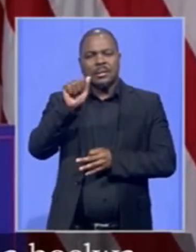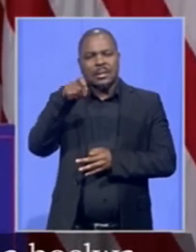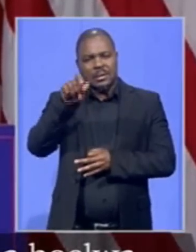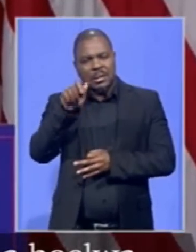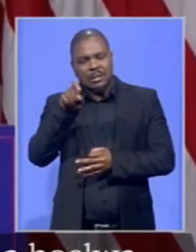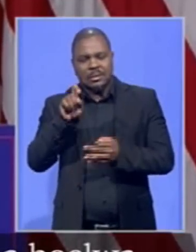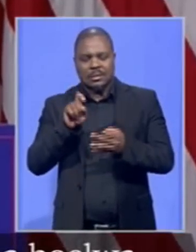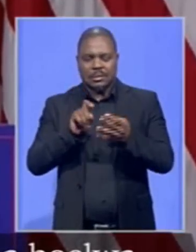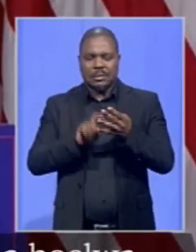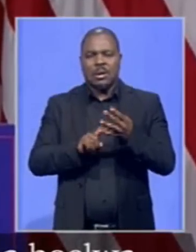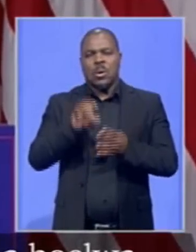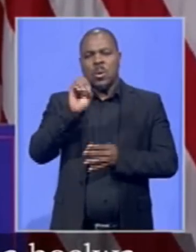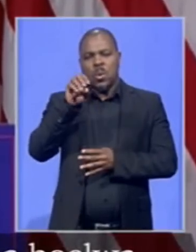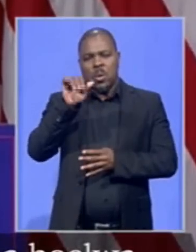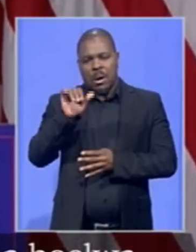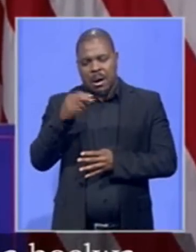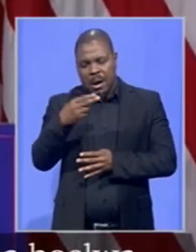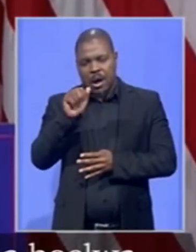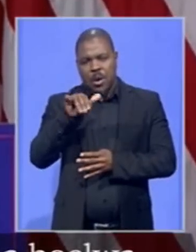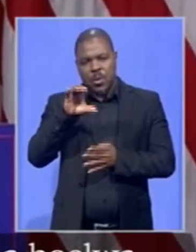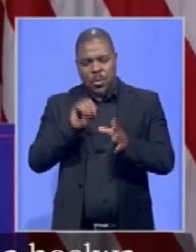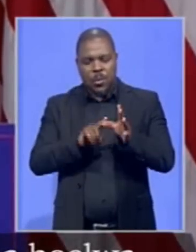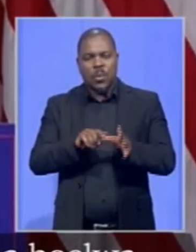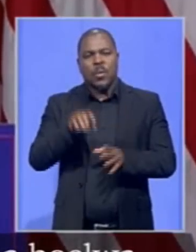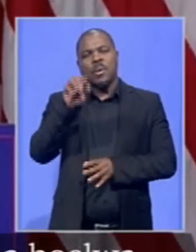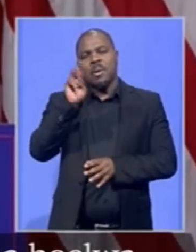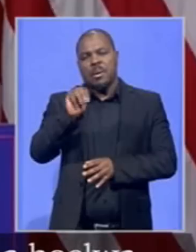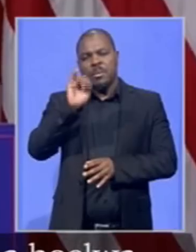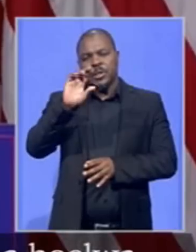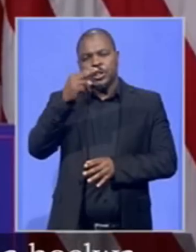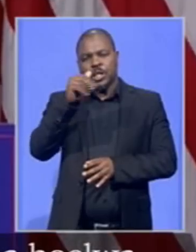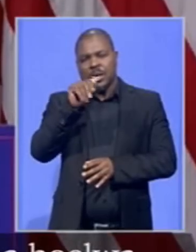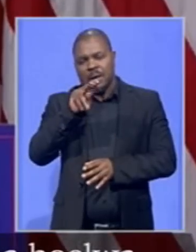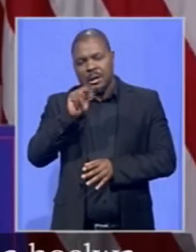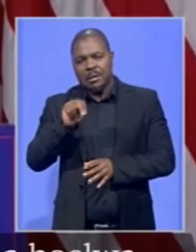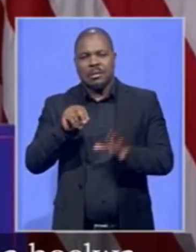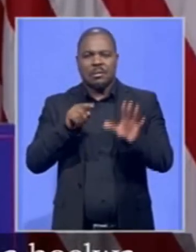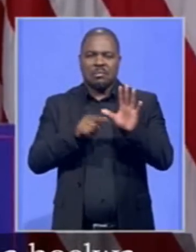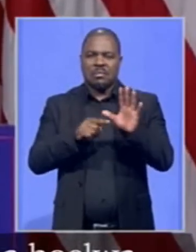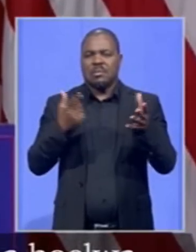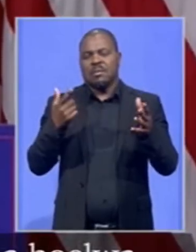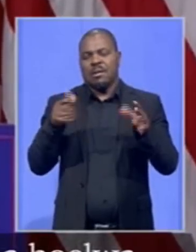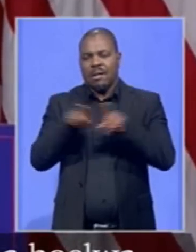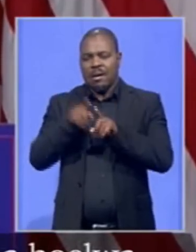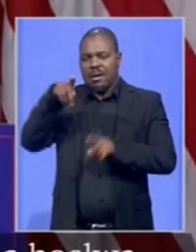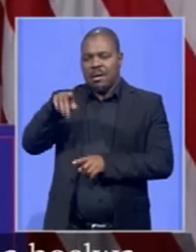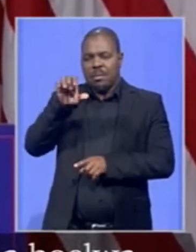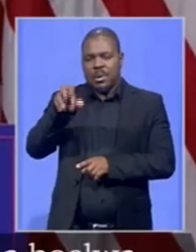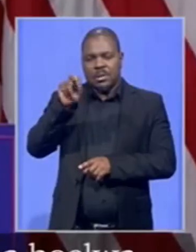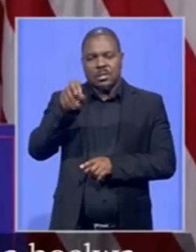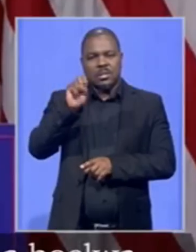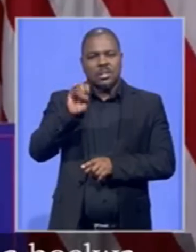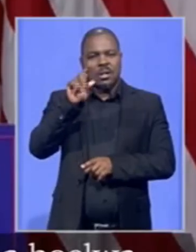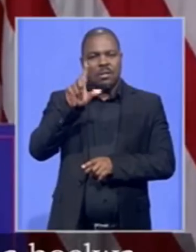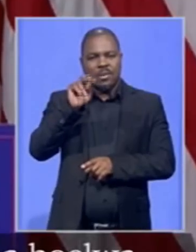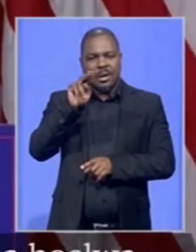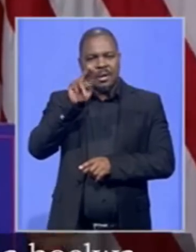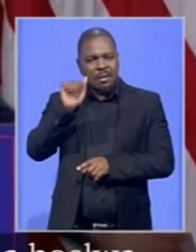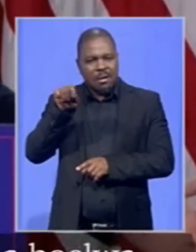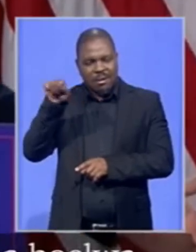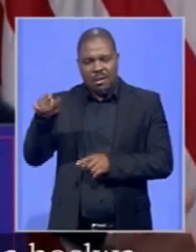Ohio, Michigan, Wisconsin, the great Commonwealth of Pennsylvania, were